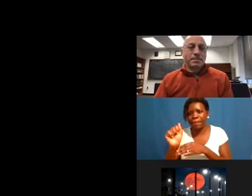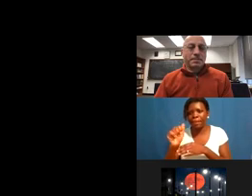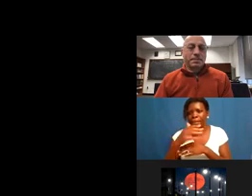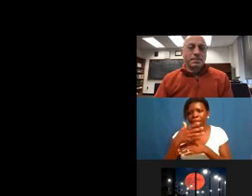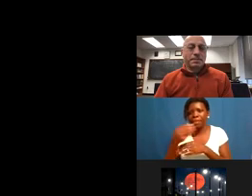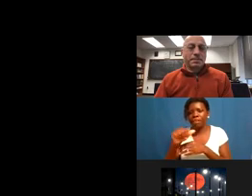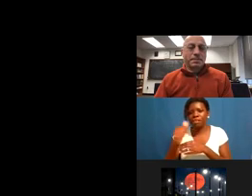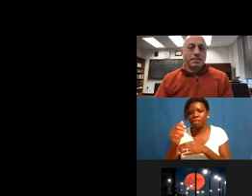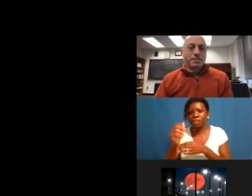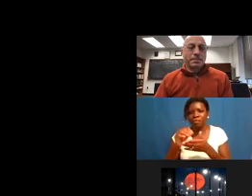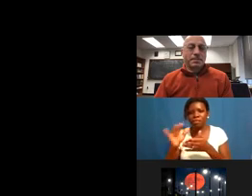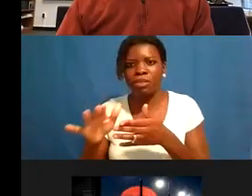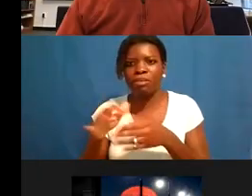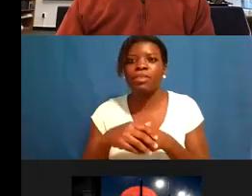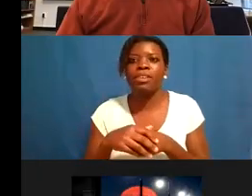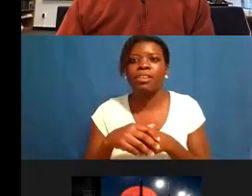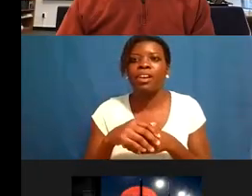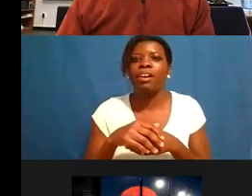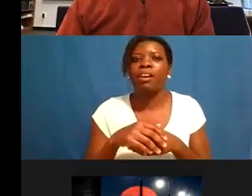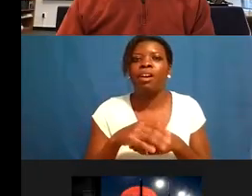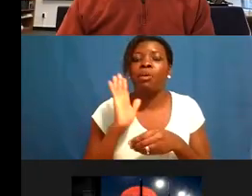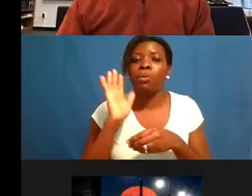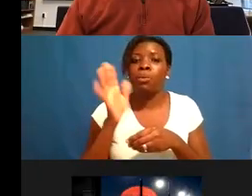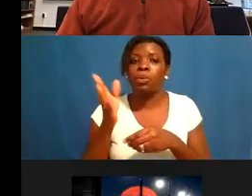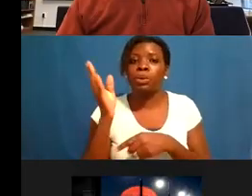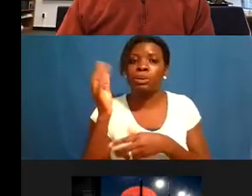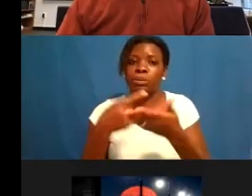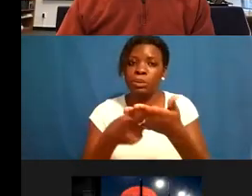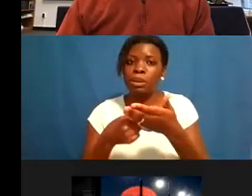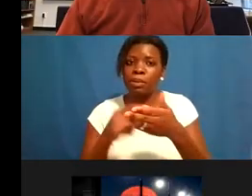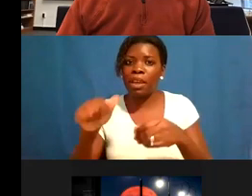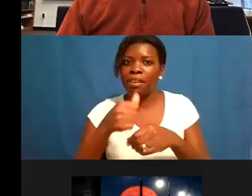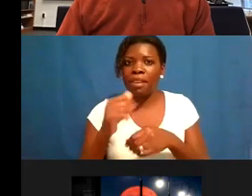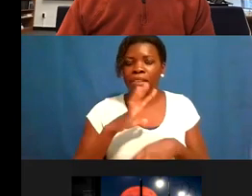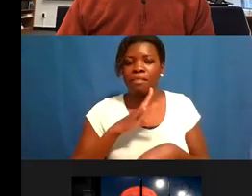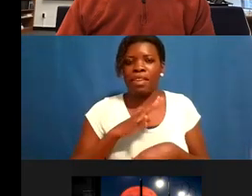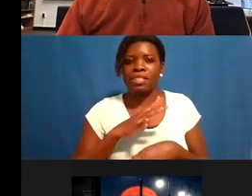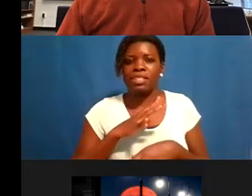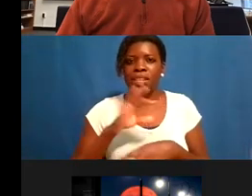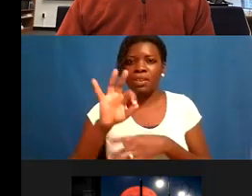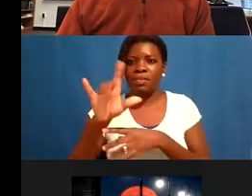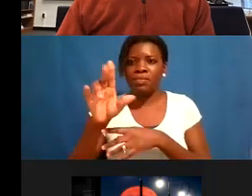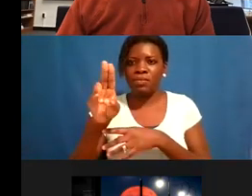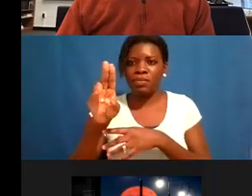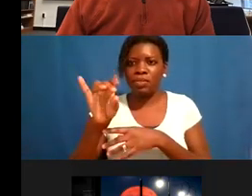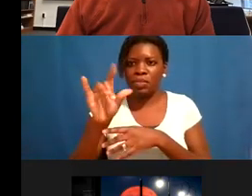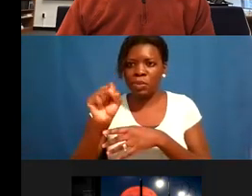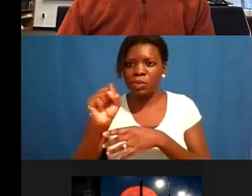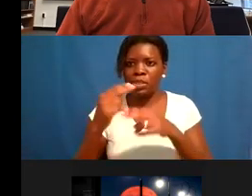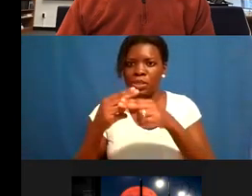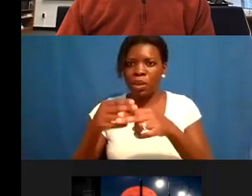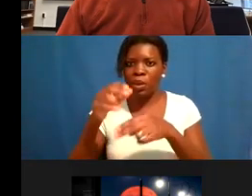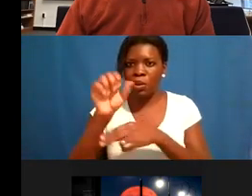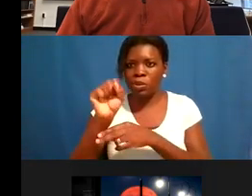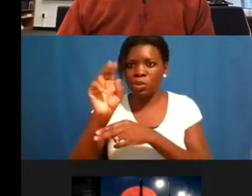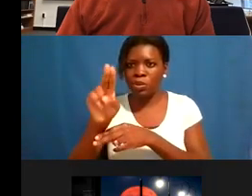viscosity, I'm going to tell you about another fascinating property of fluids called surface tension. So let's just look at some pictures and try to understand what surface